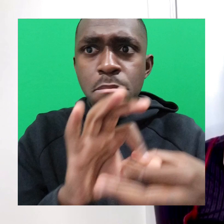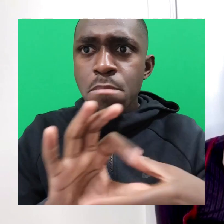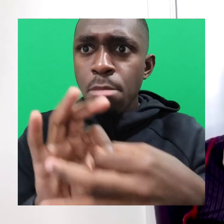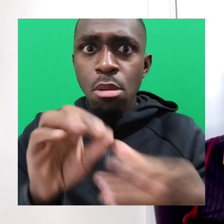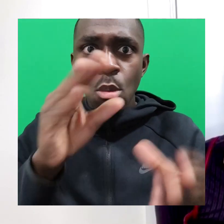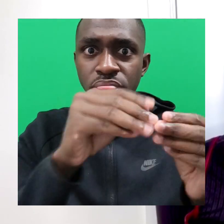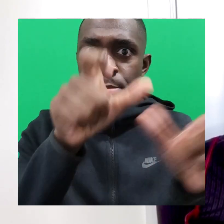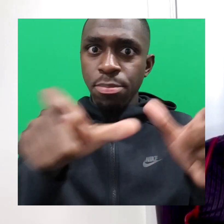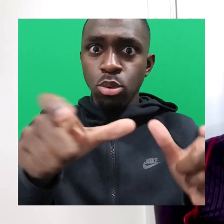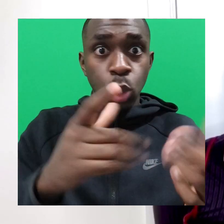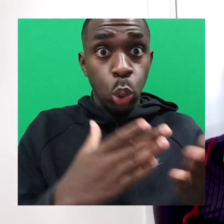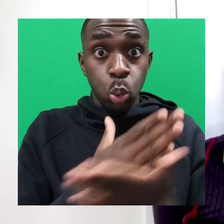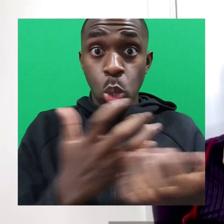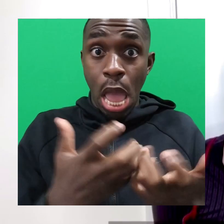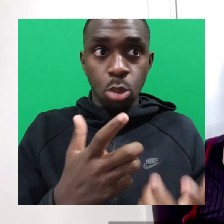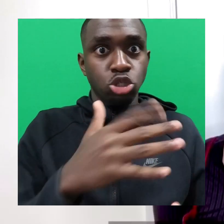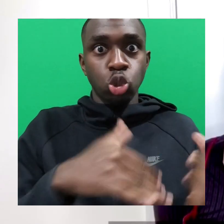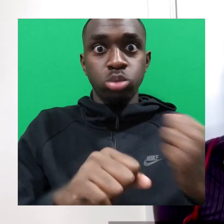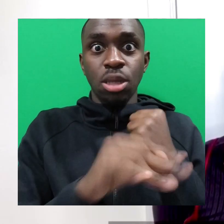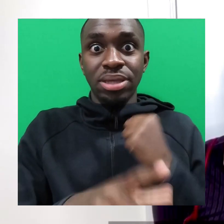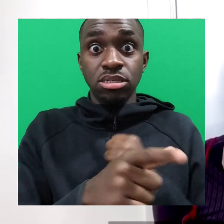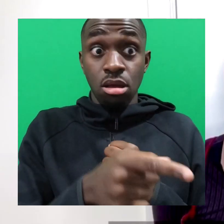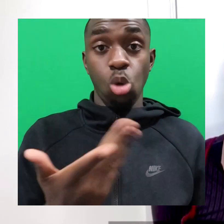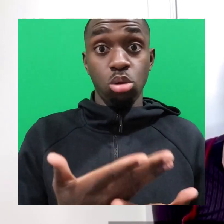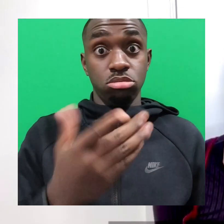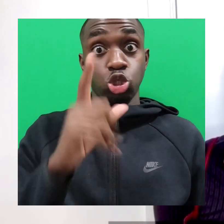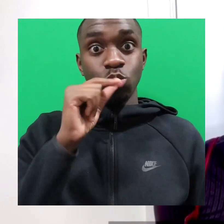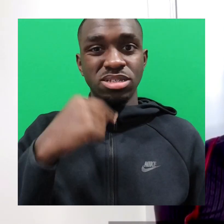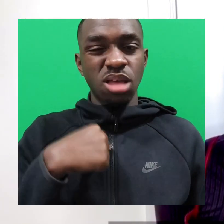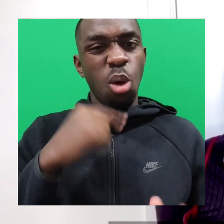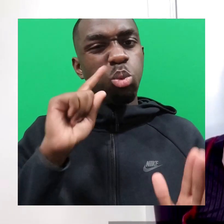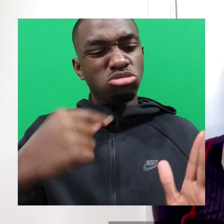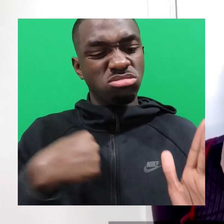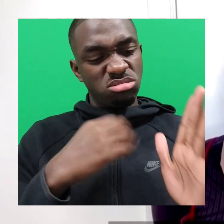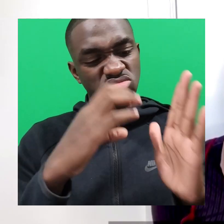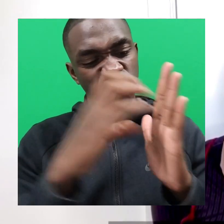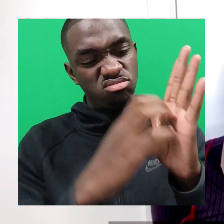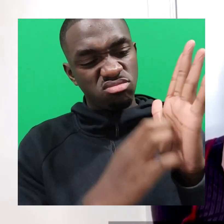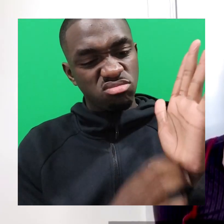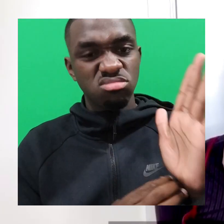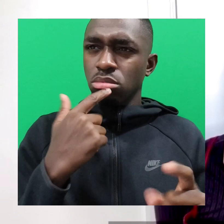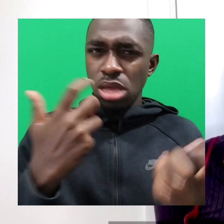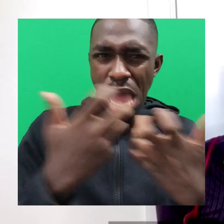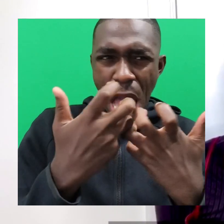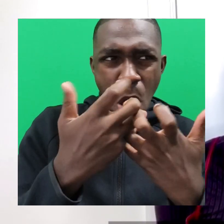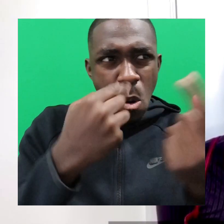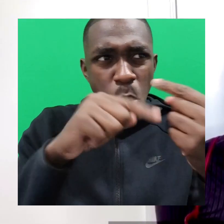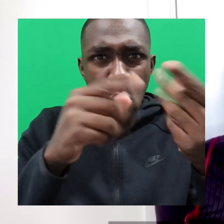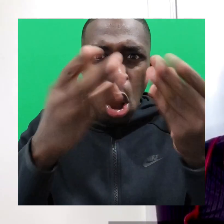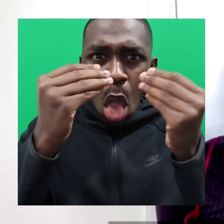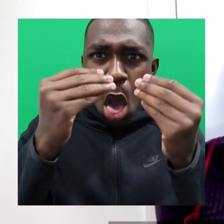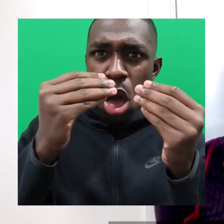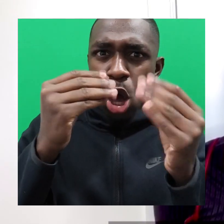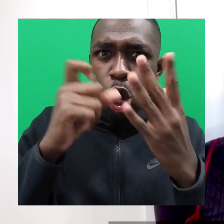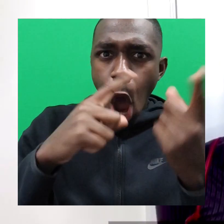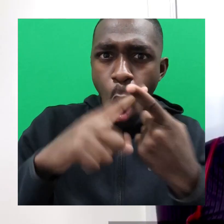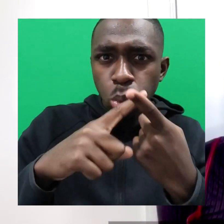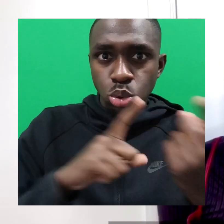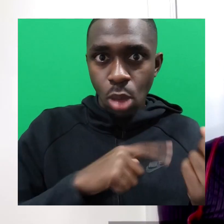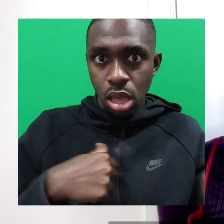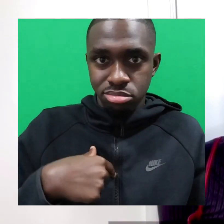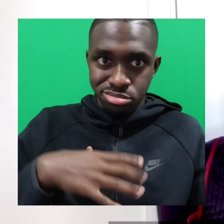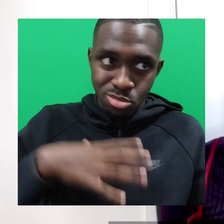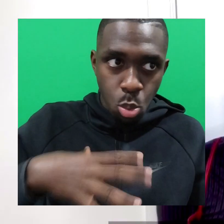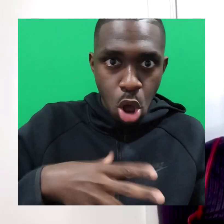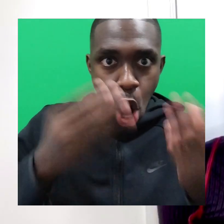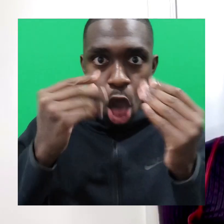and PR assistant. And then I was starting to connect with people on social media that were in the tech